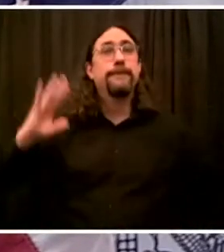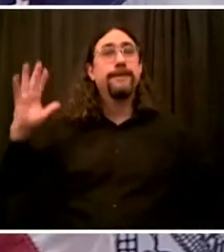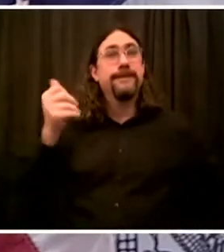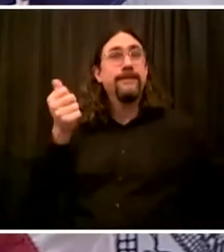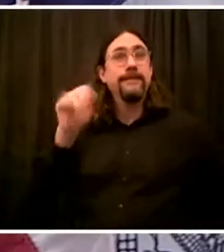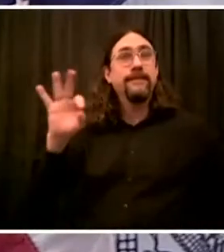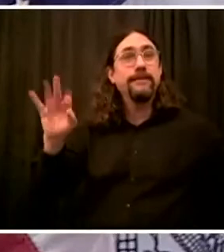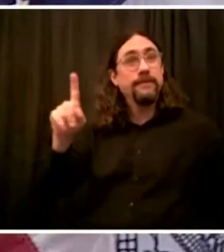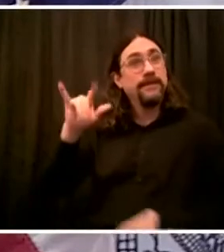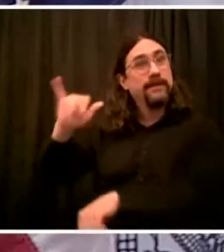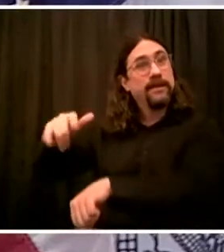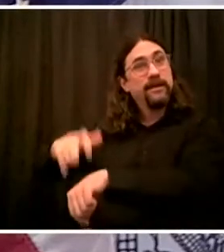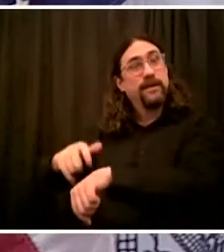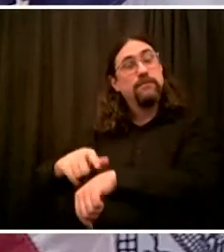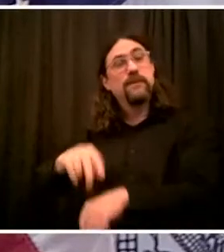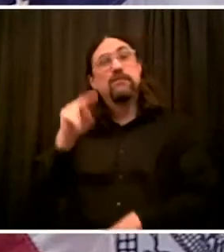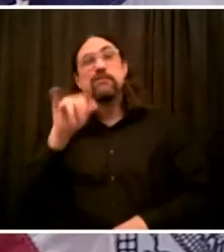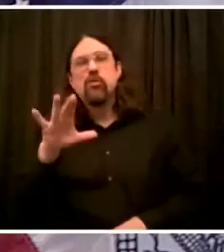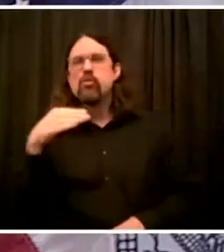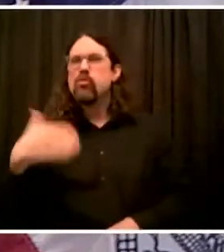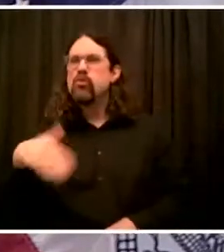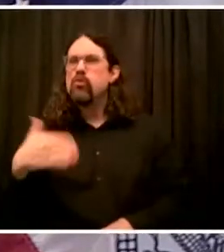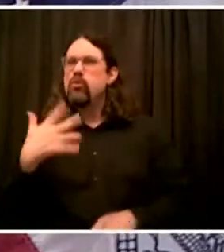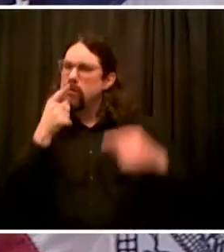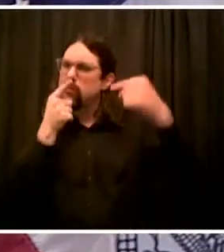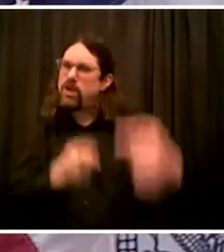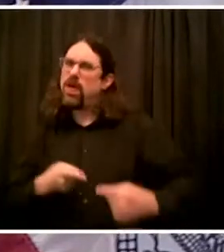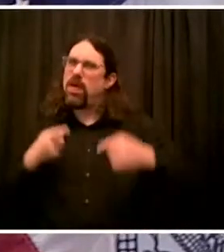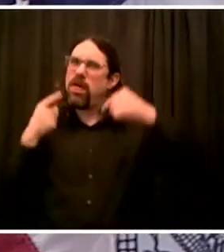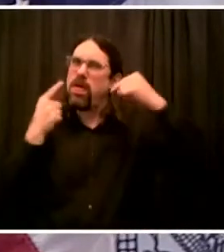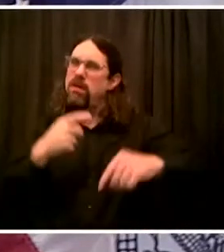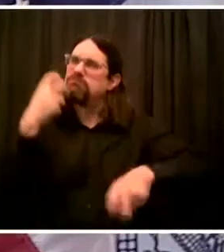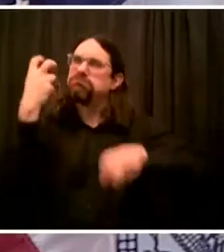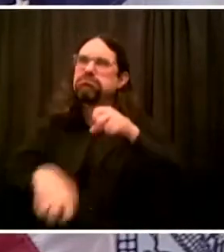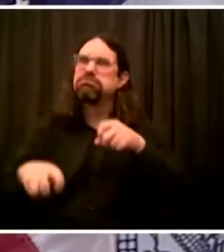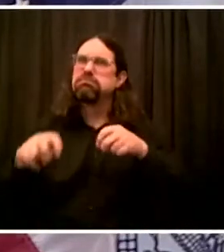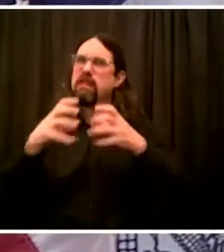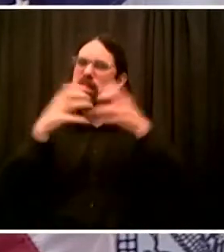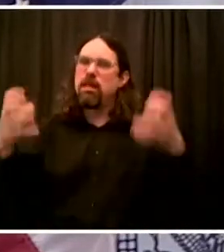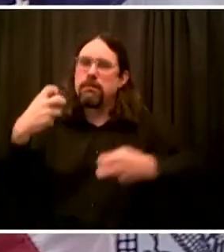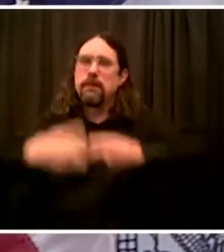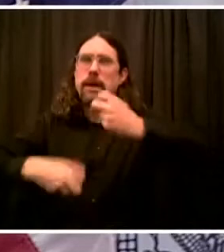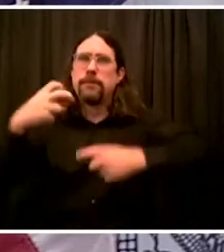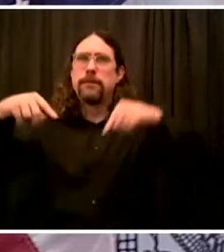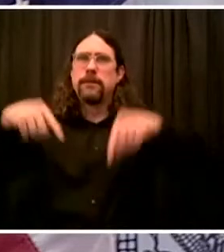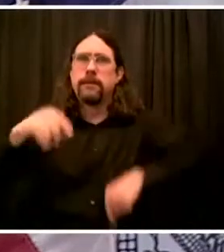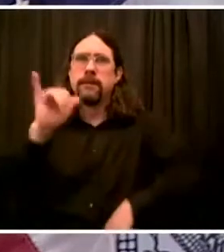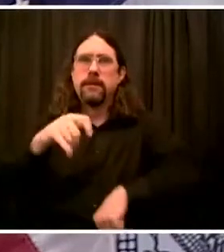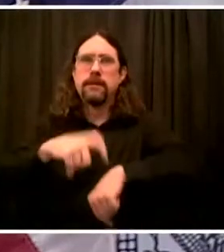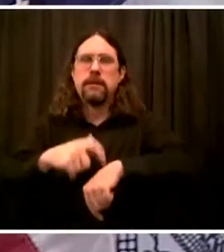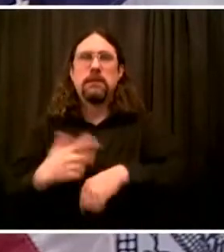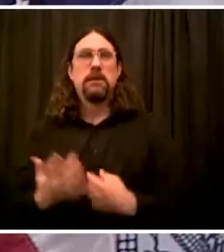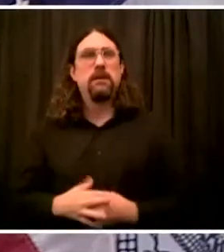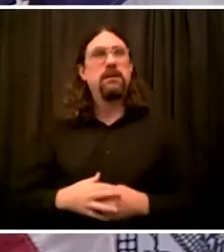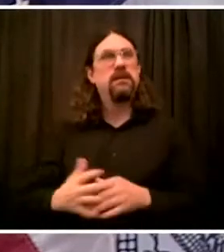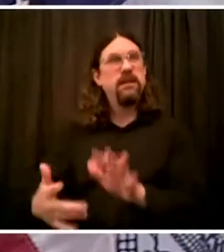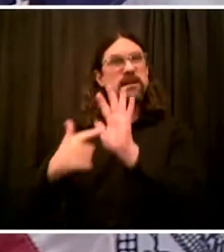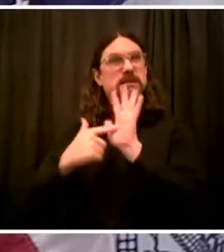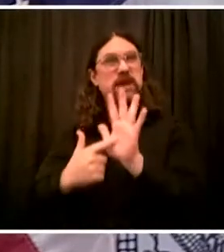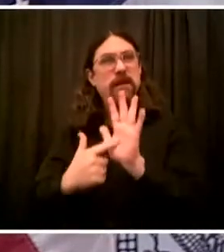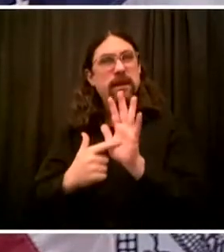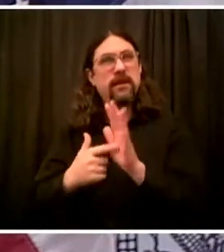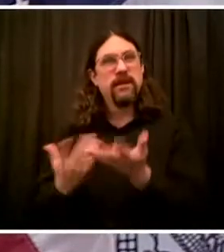feel the huge impact of the fiscal crisis still hanging over us. We didn't know